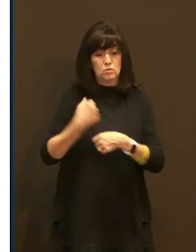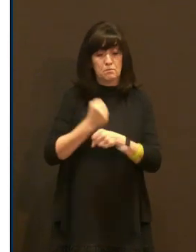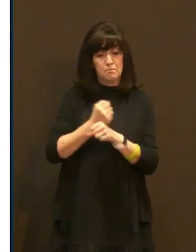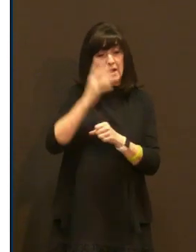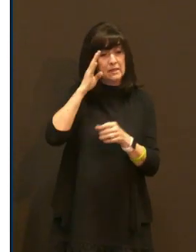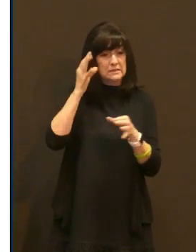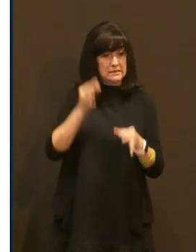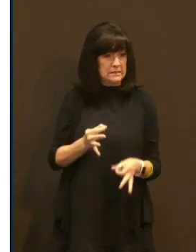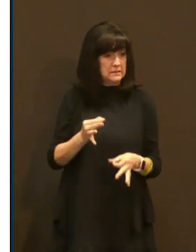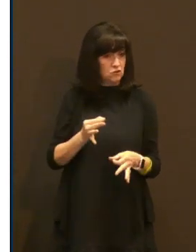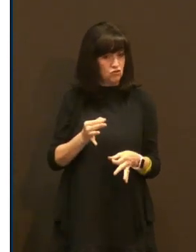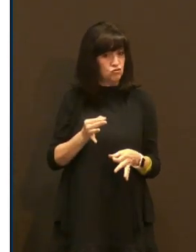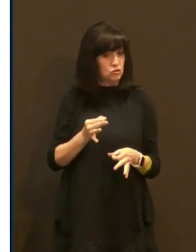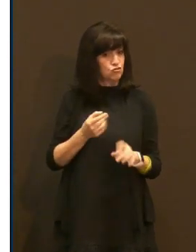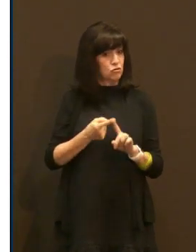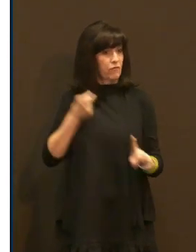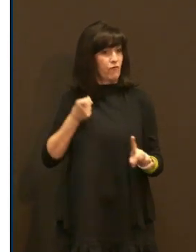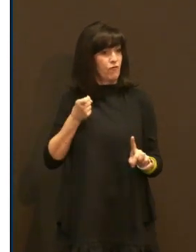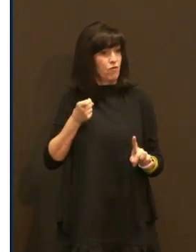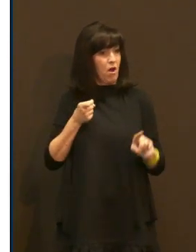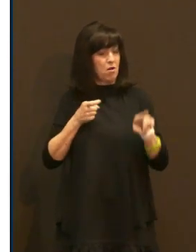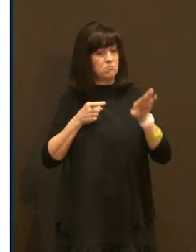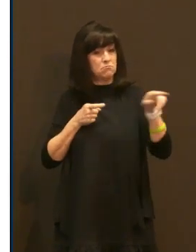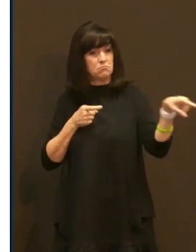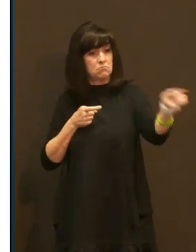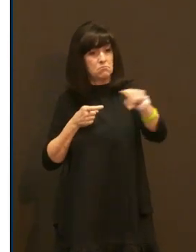a balancing act, and